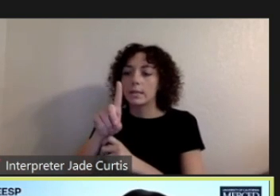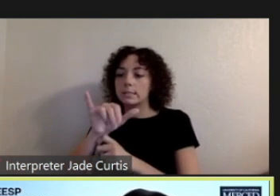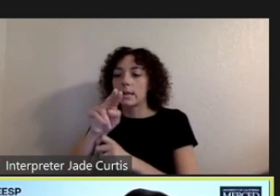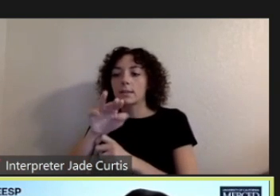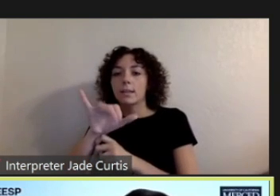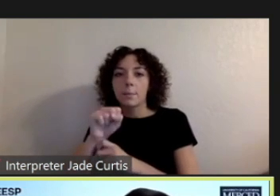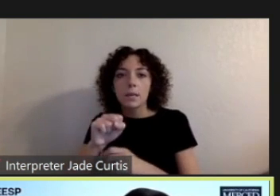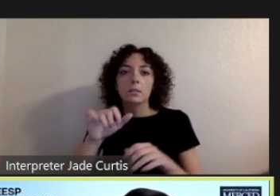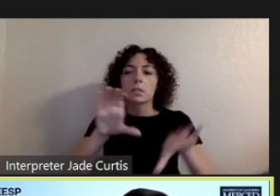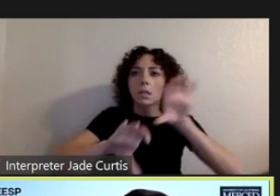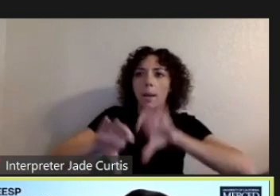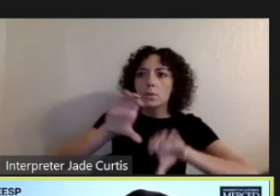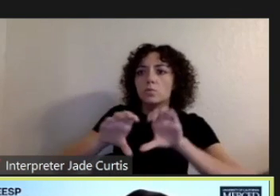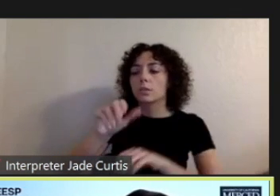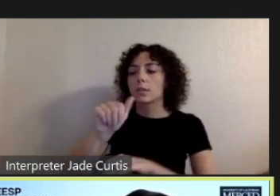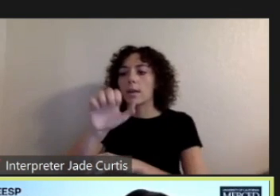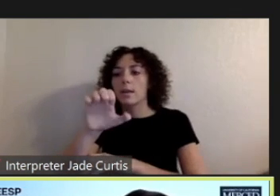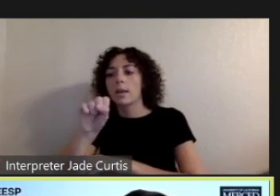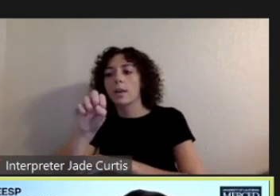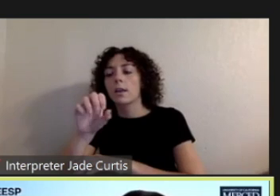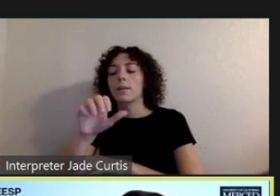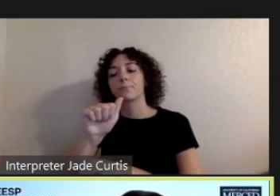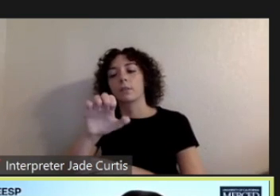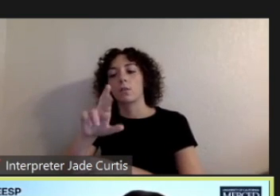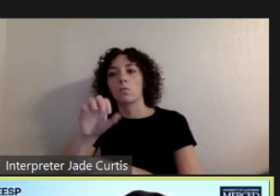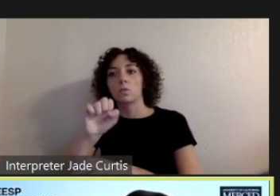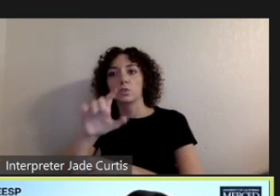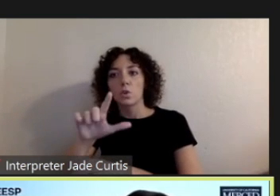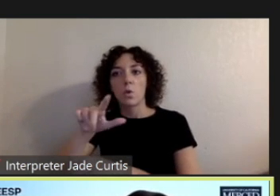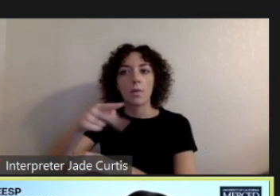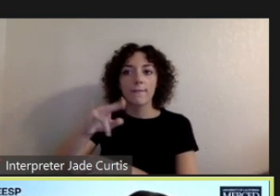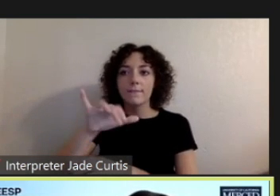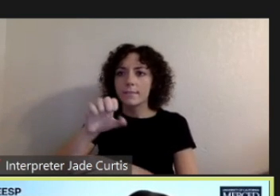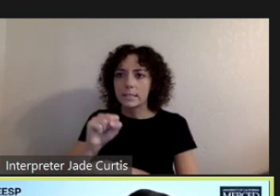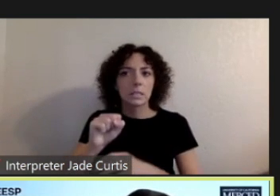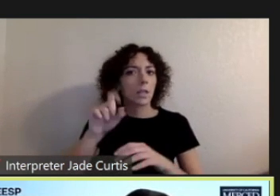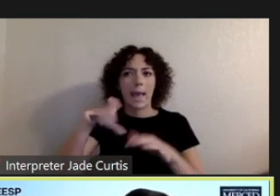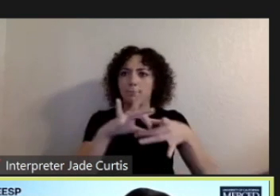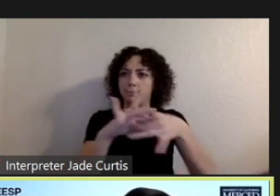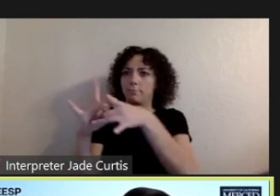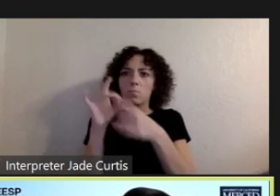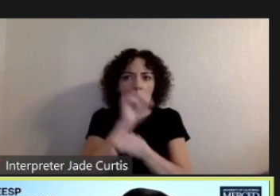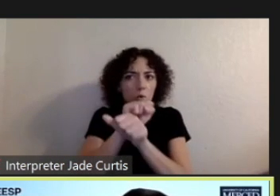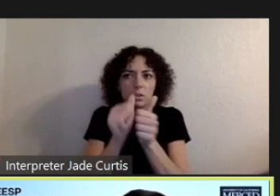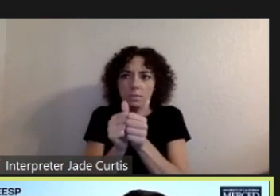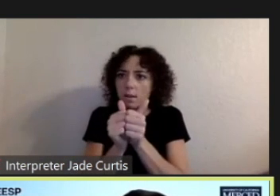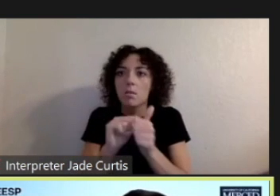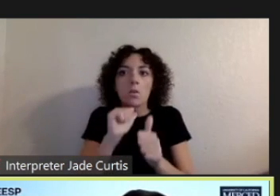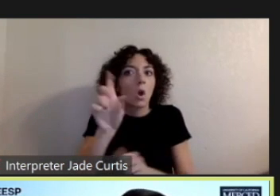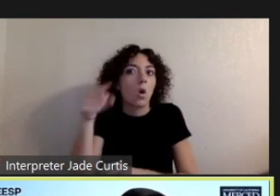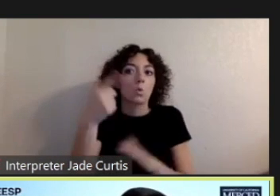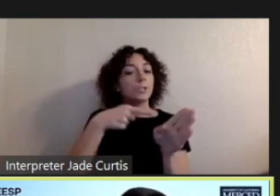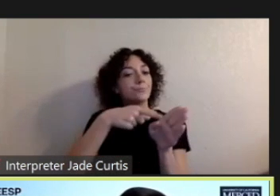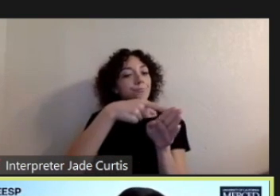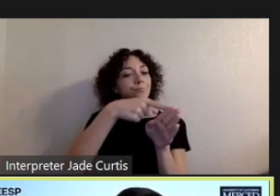needed input from multiple disciplines. It's not a one-size-fits-all approach. We have to be open to the fact that multiple designs